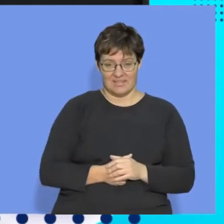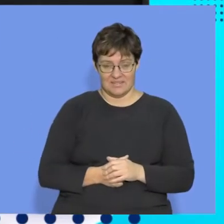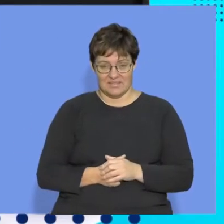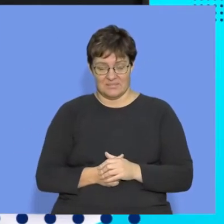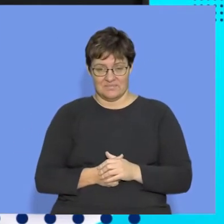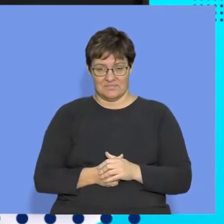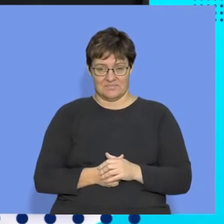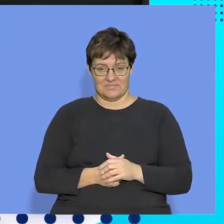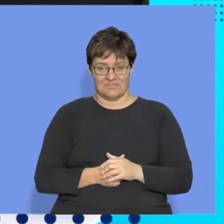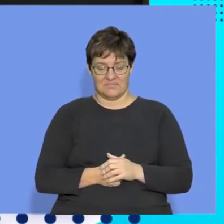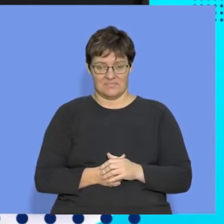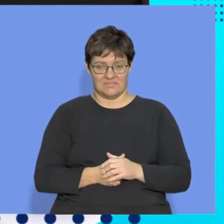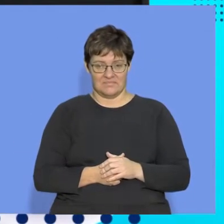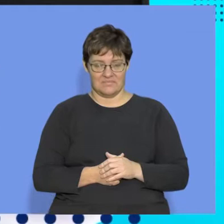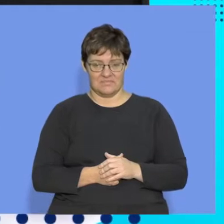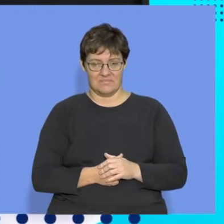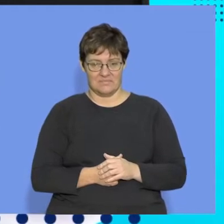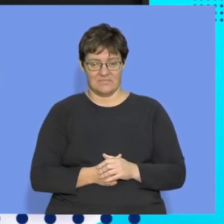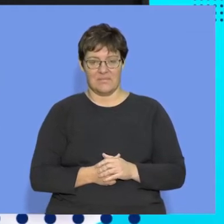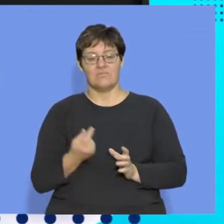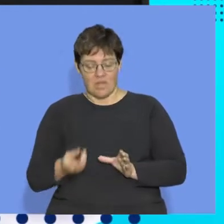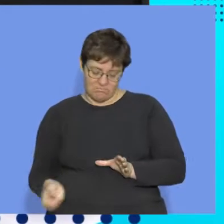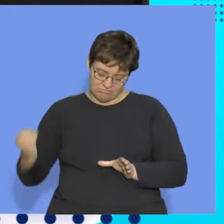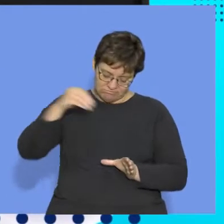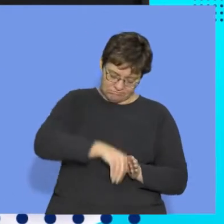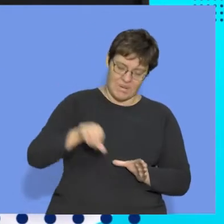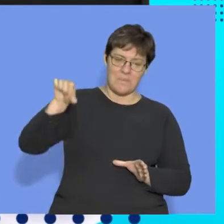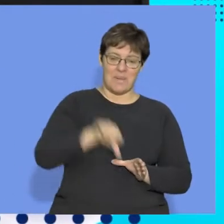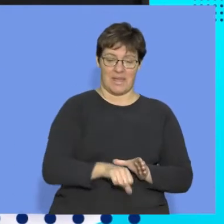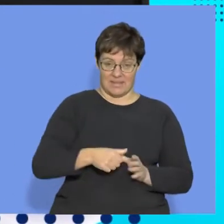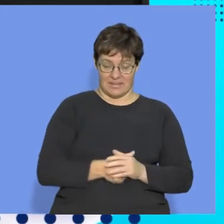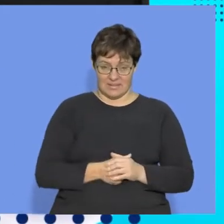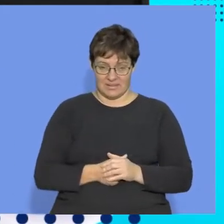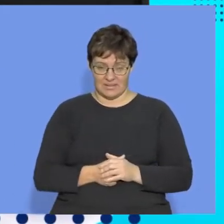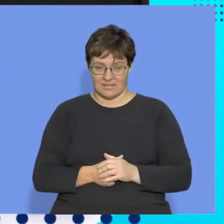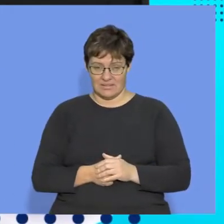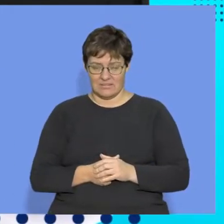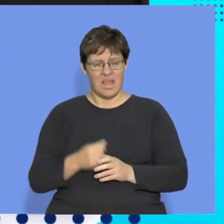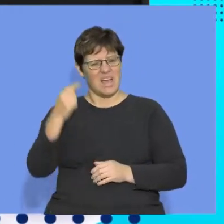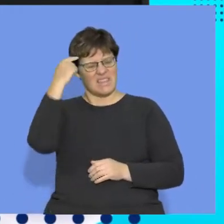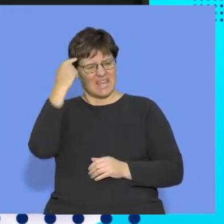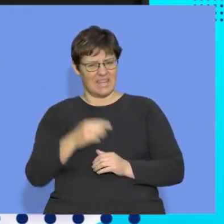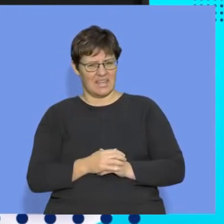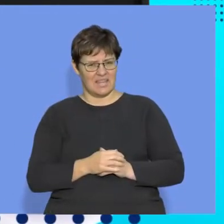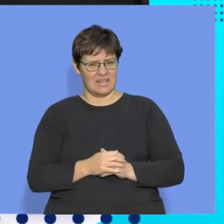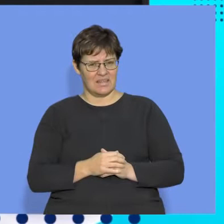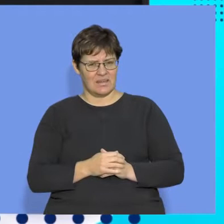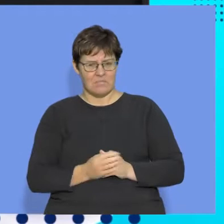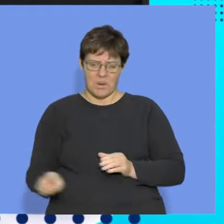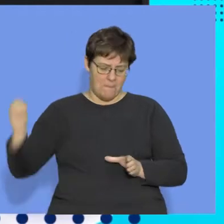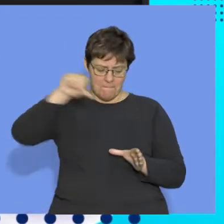with replacement. So he replaced it back. Okay? And I want you to think about also, what if he doesn't